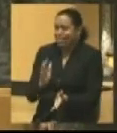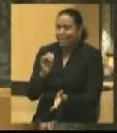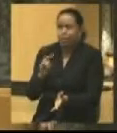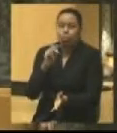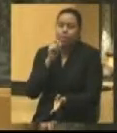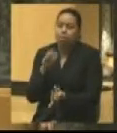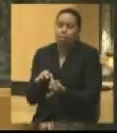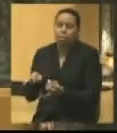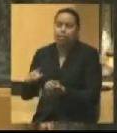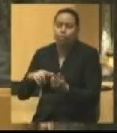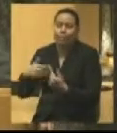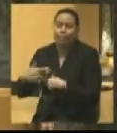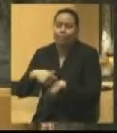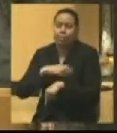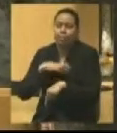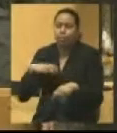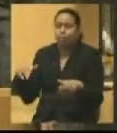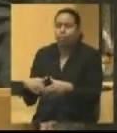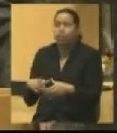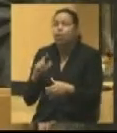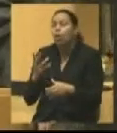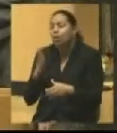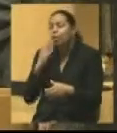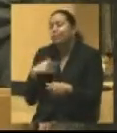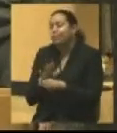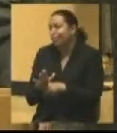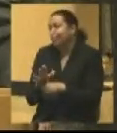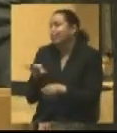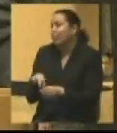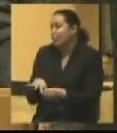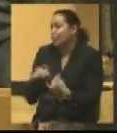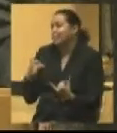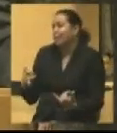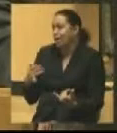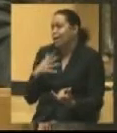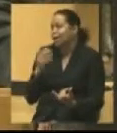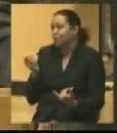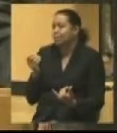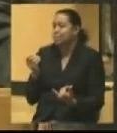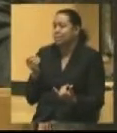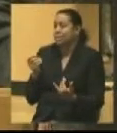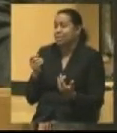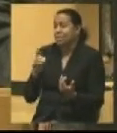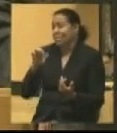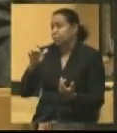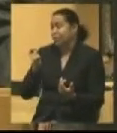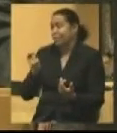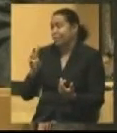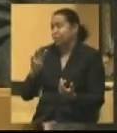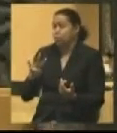waiting until the next Congress, because he knew he had the votes in the next Congress, and as he says to Congress in December of